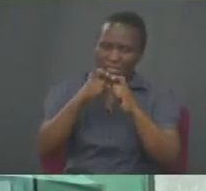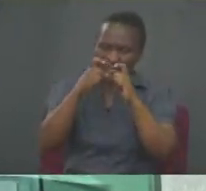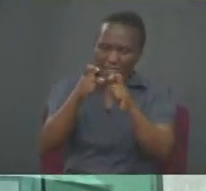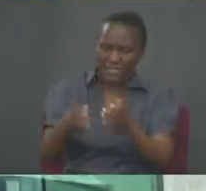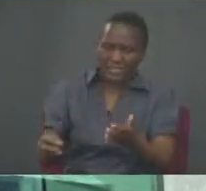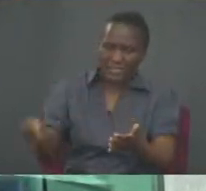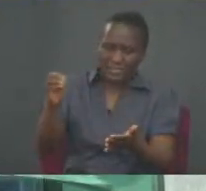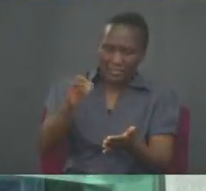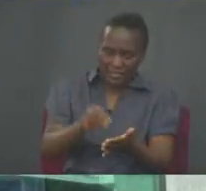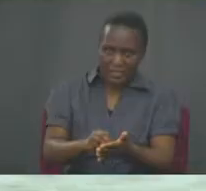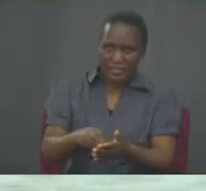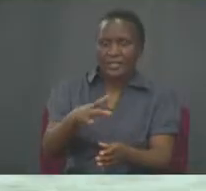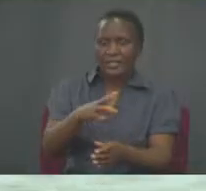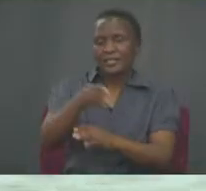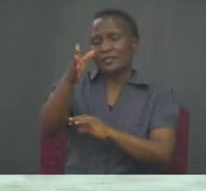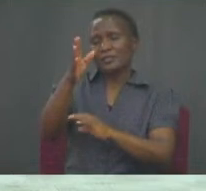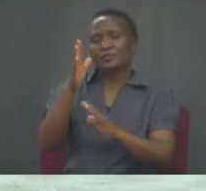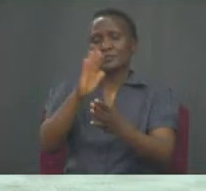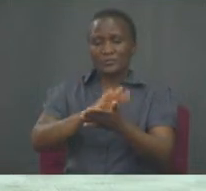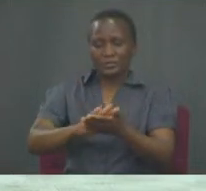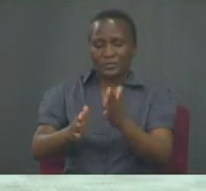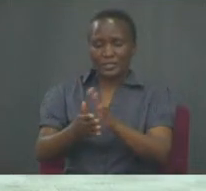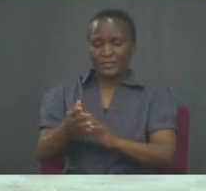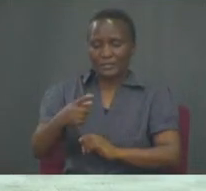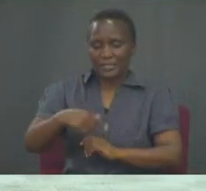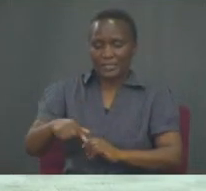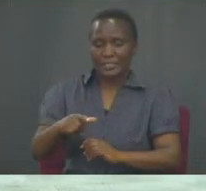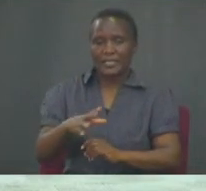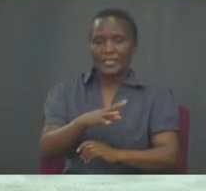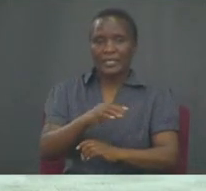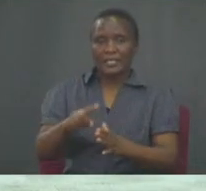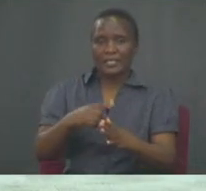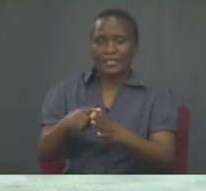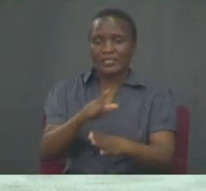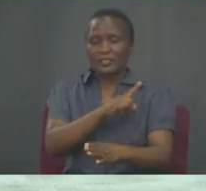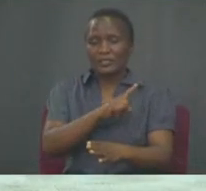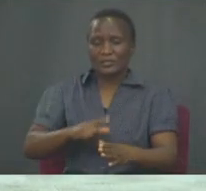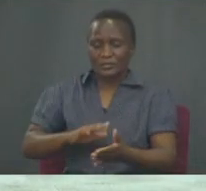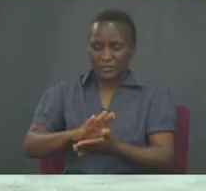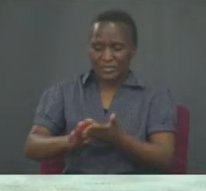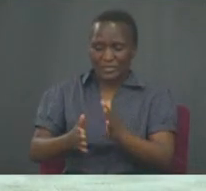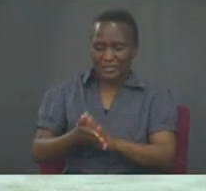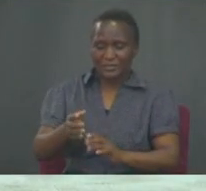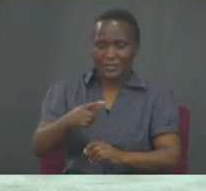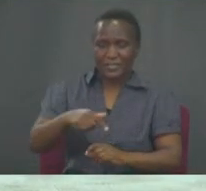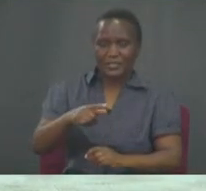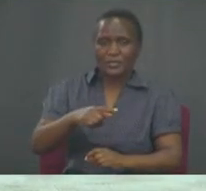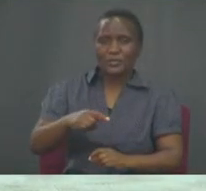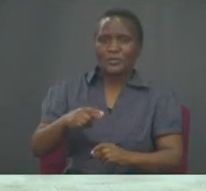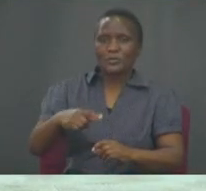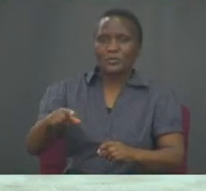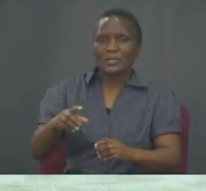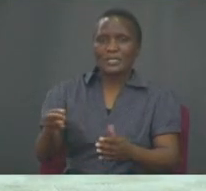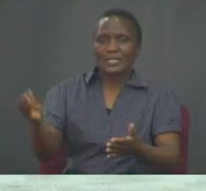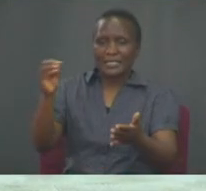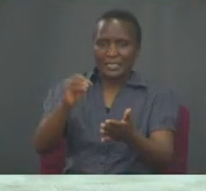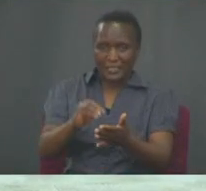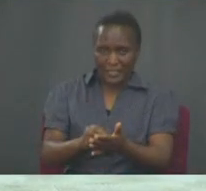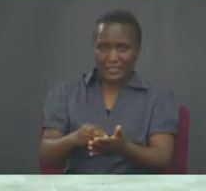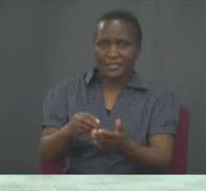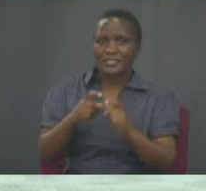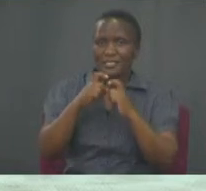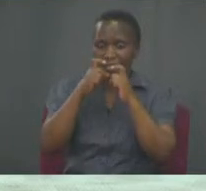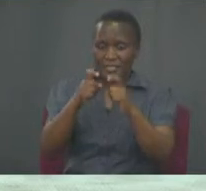and God forgives us, and we do it again and again. This is your life, this is